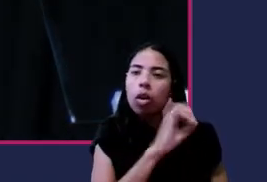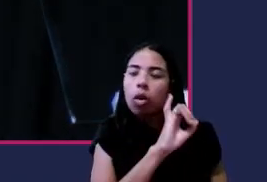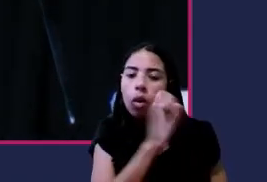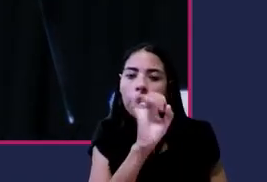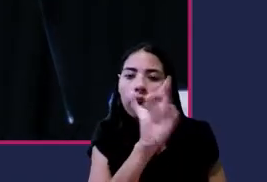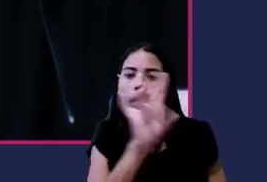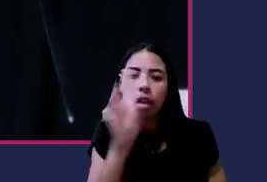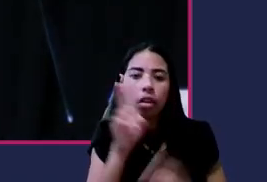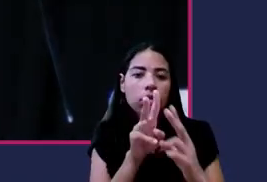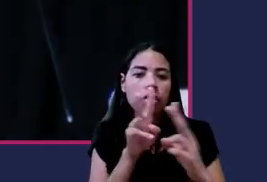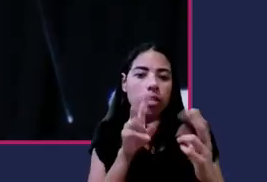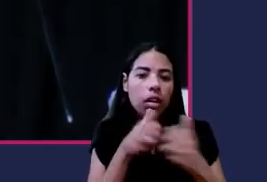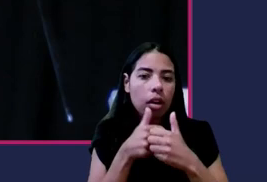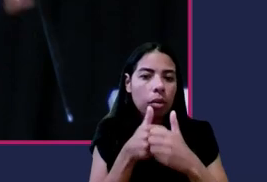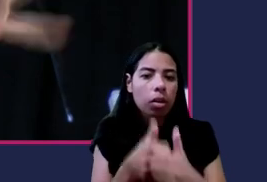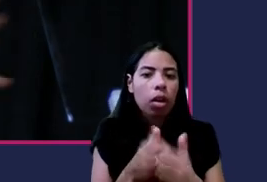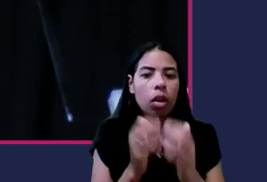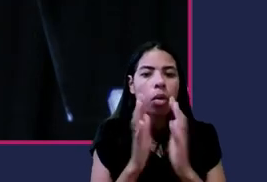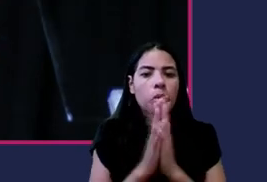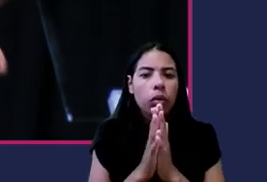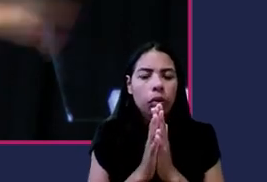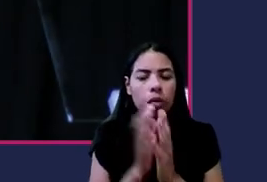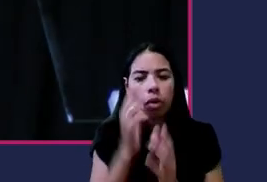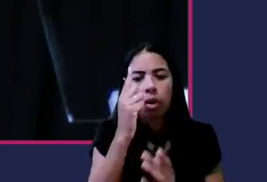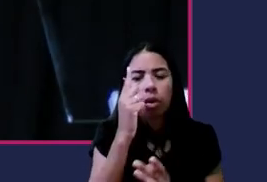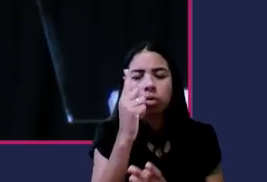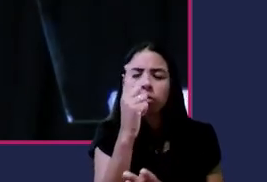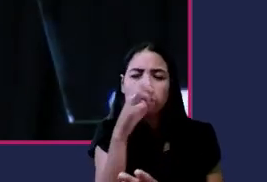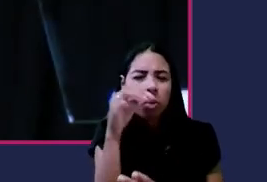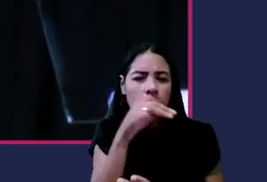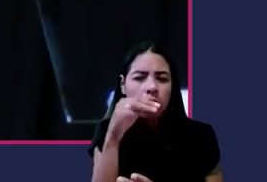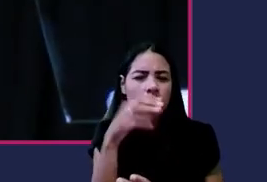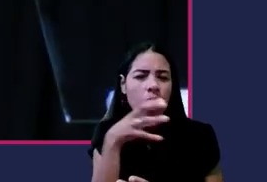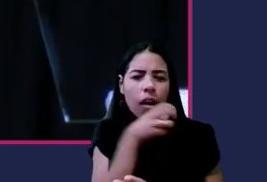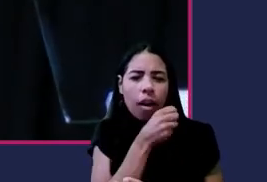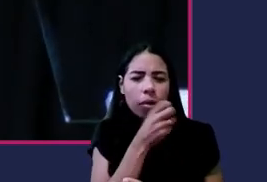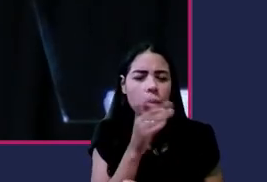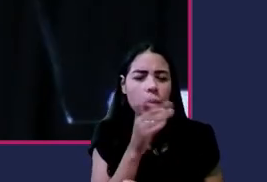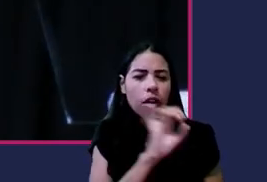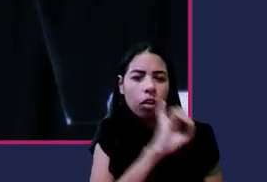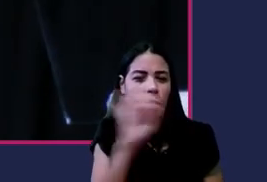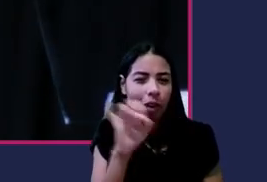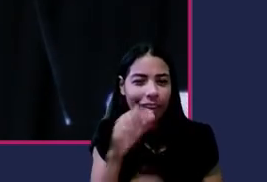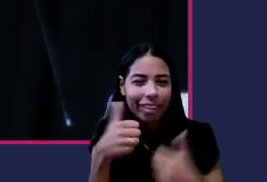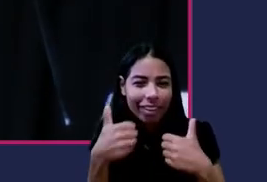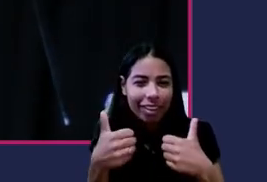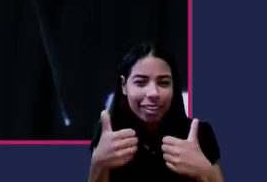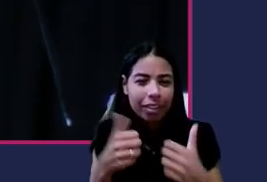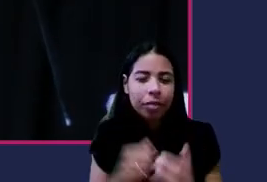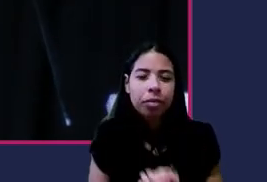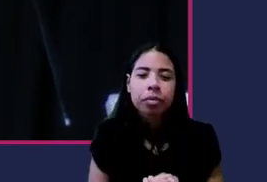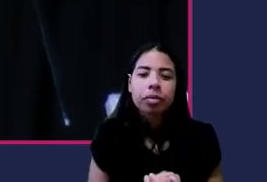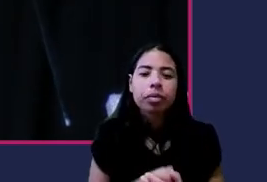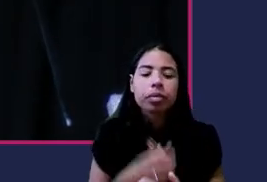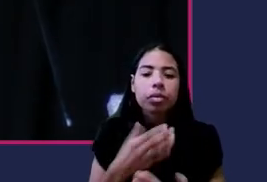to also greet those who are here. So please be aware of the time, okay?